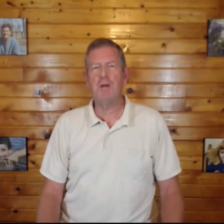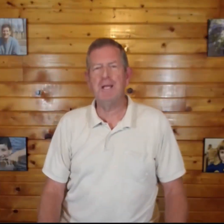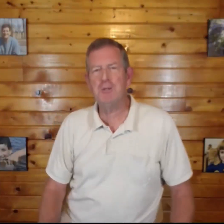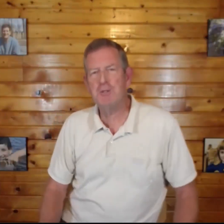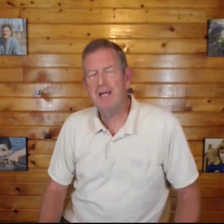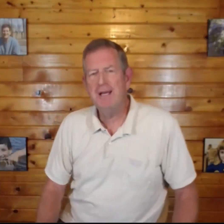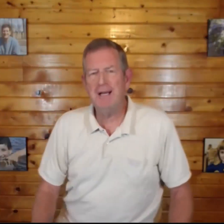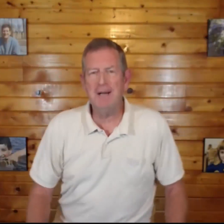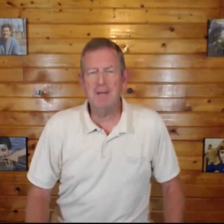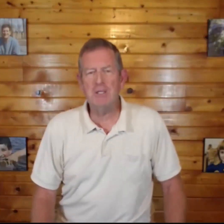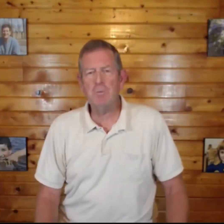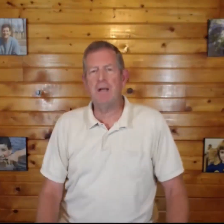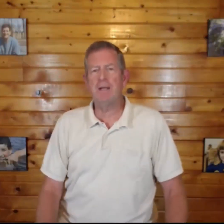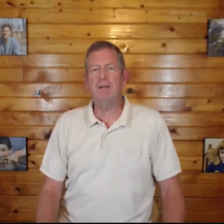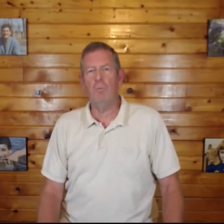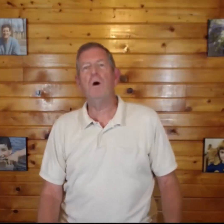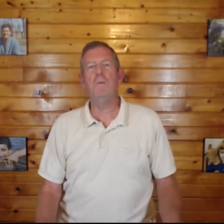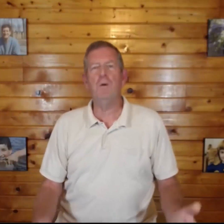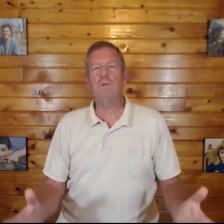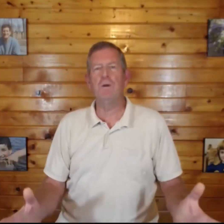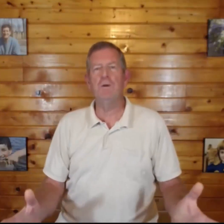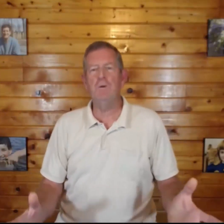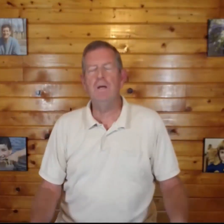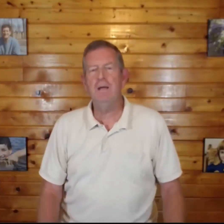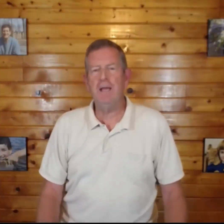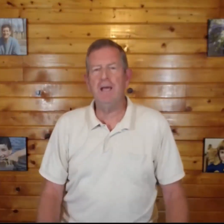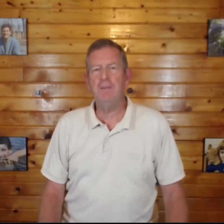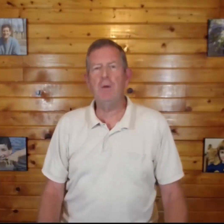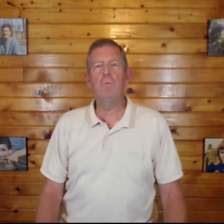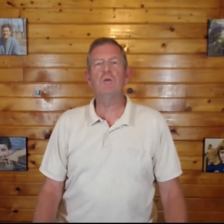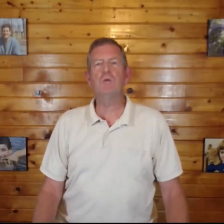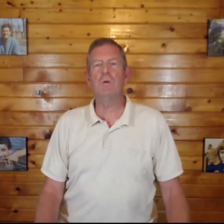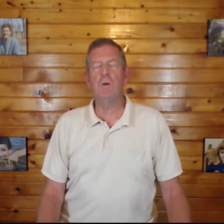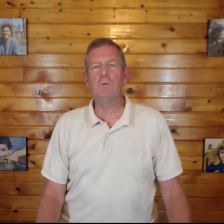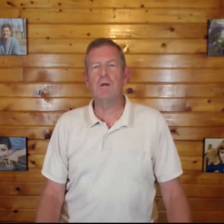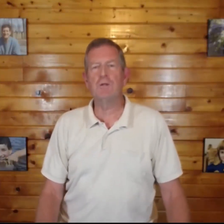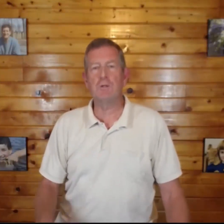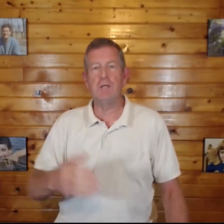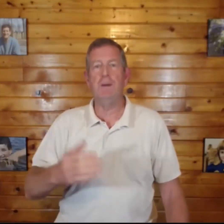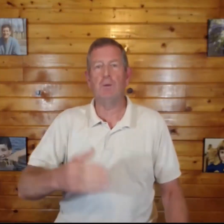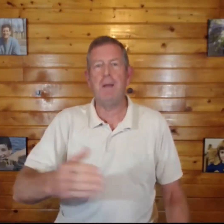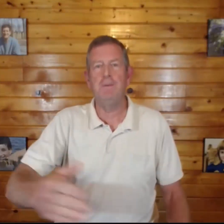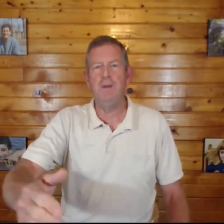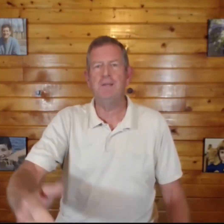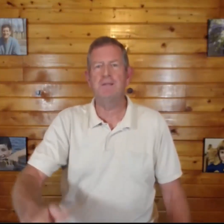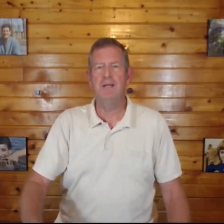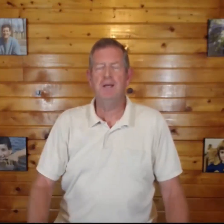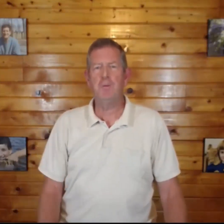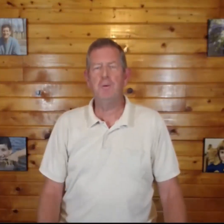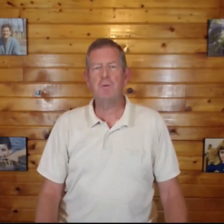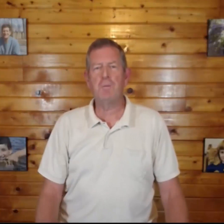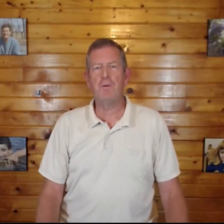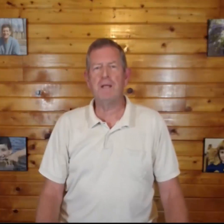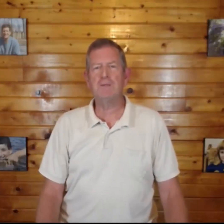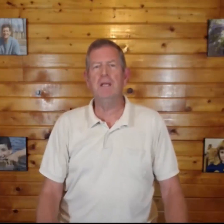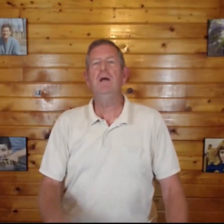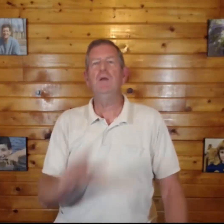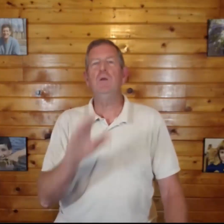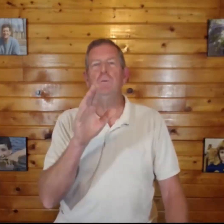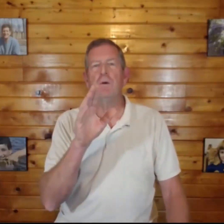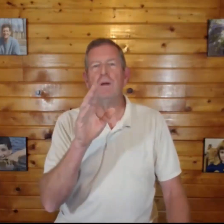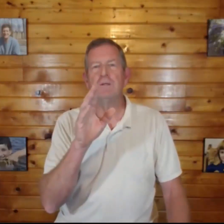too long in English, but I just wanted to welcome those who are new and maybe reassure those who are concerned about the rapid pace with which we're